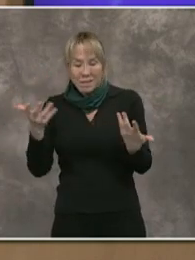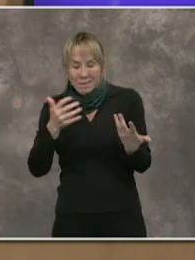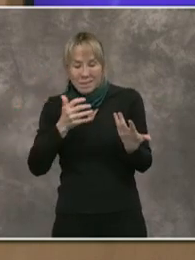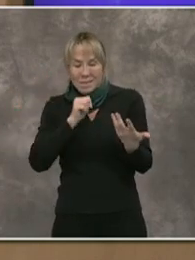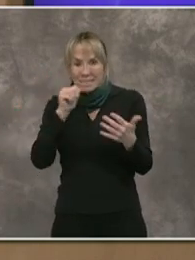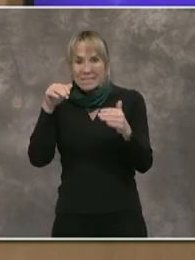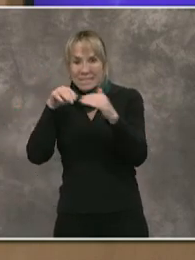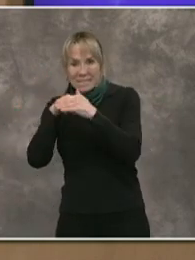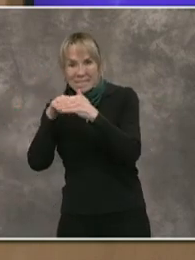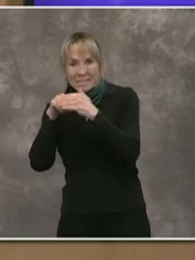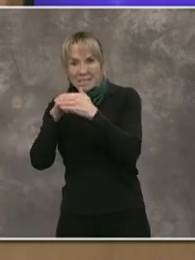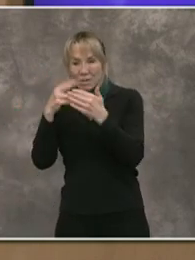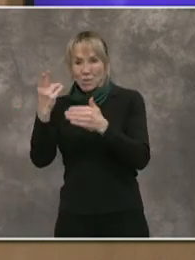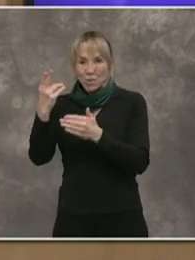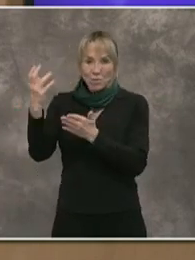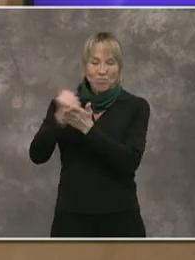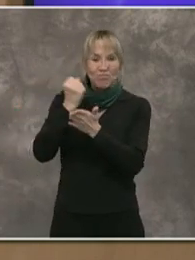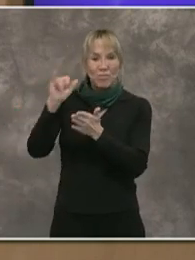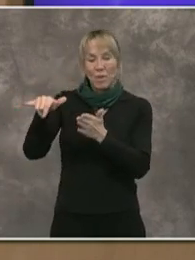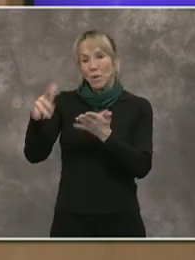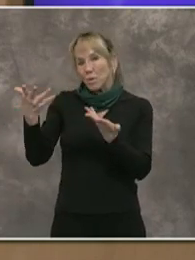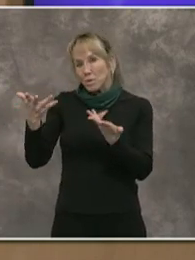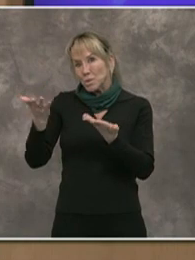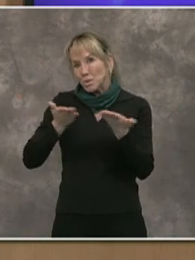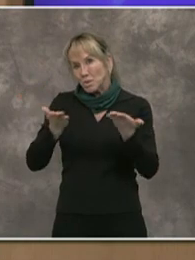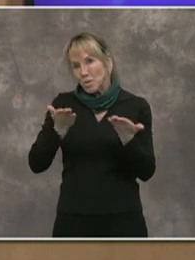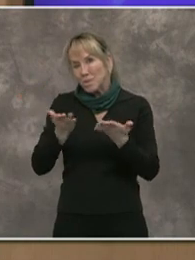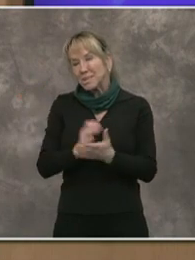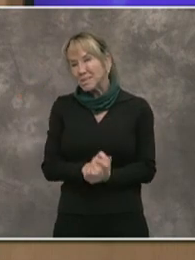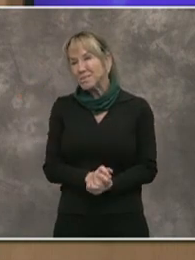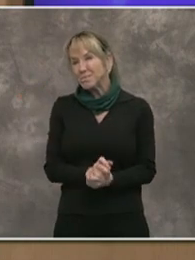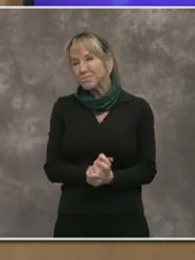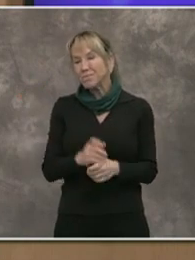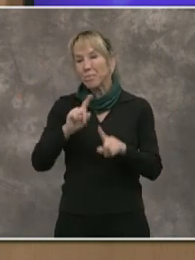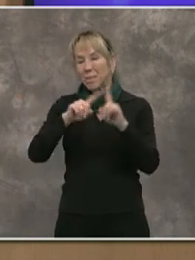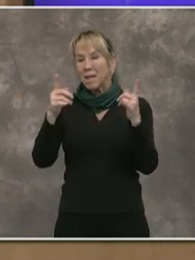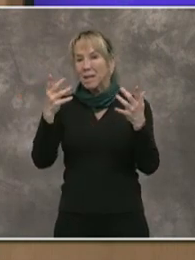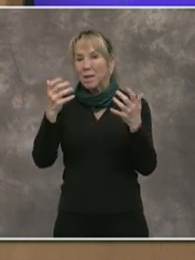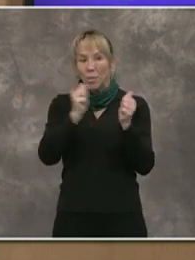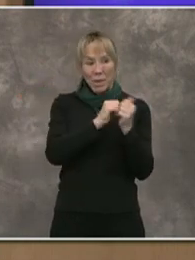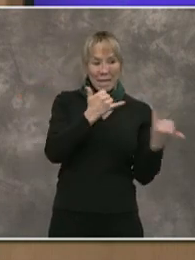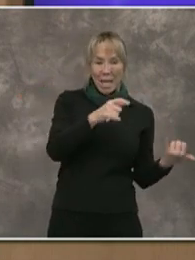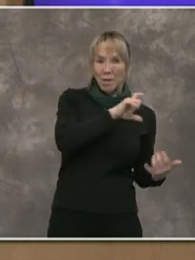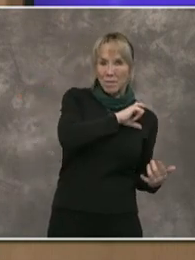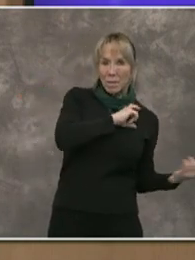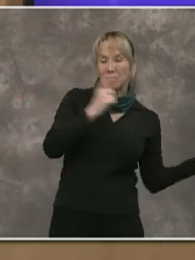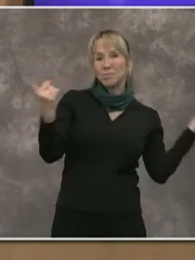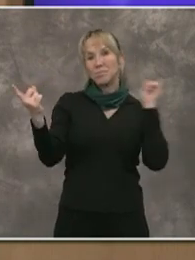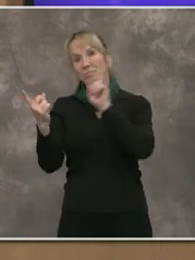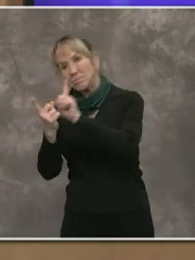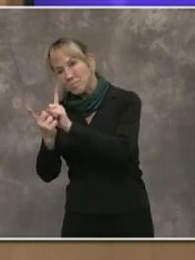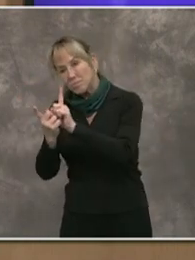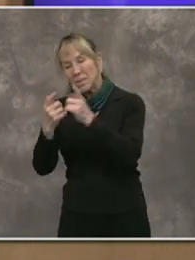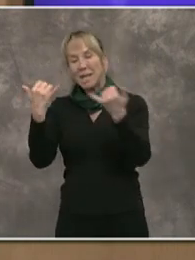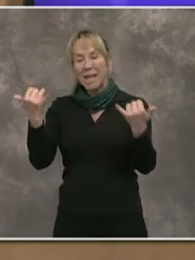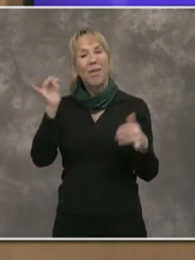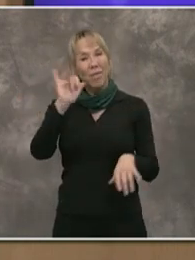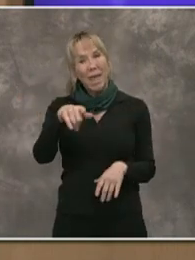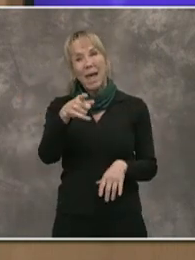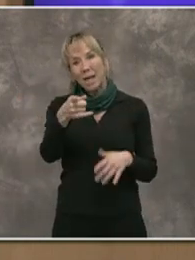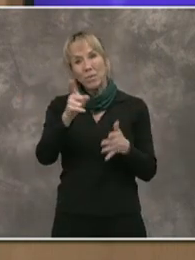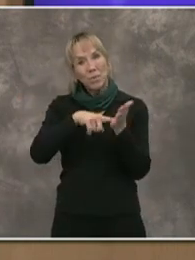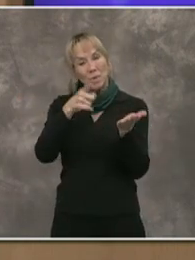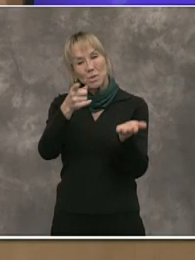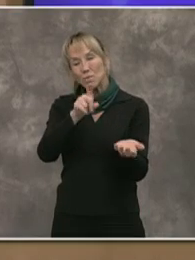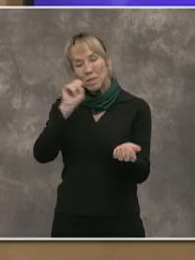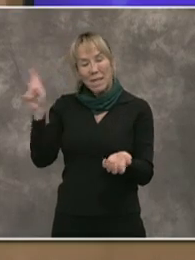prior to this either. And the increased burden to law enforcement, I think that it is a very difficult situation and challenge, and one that we have to daily